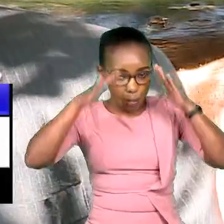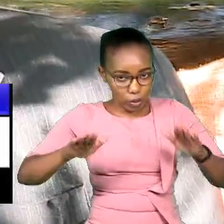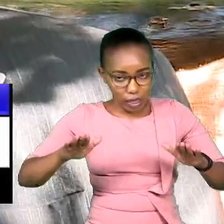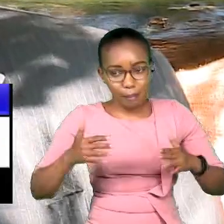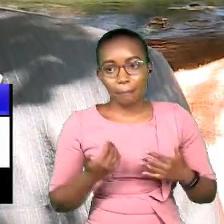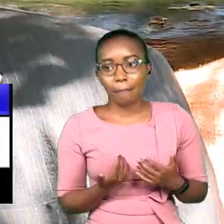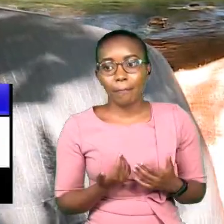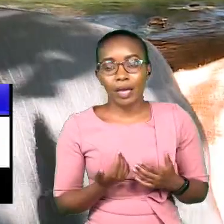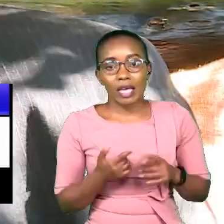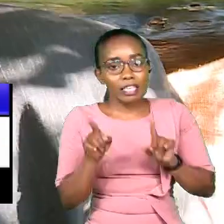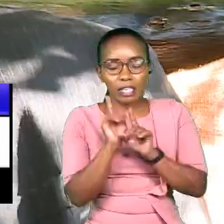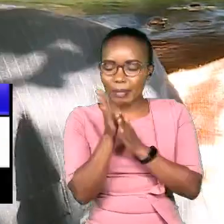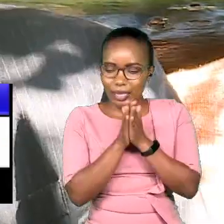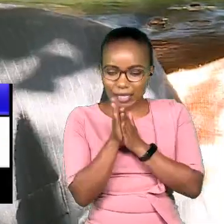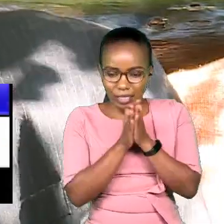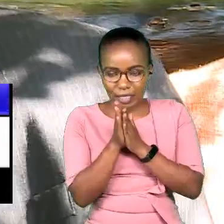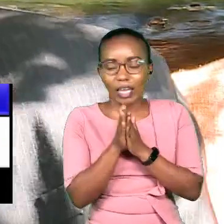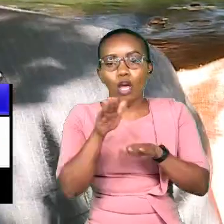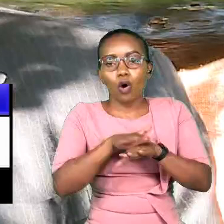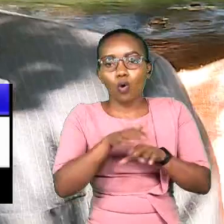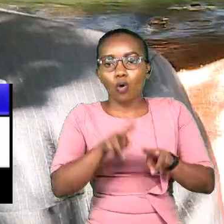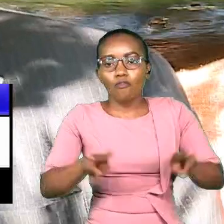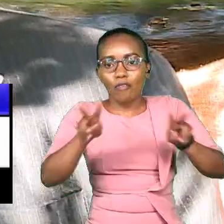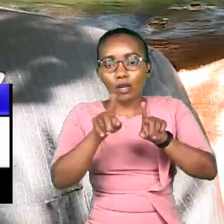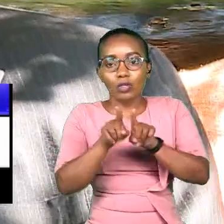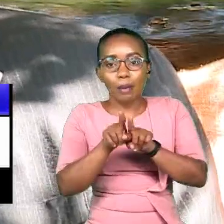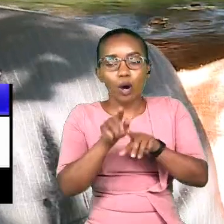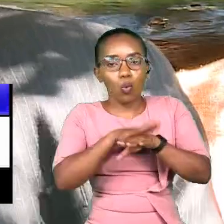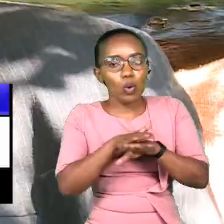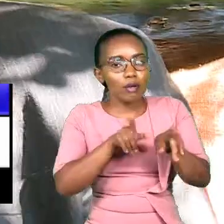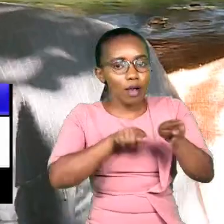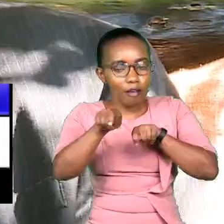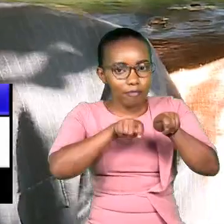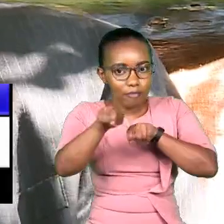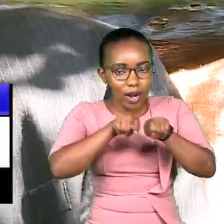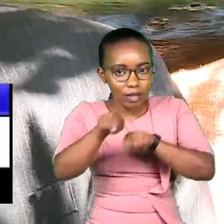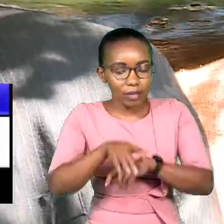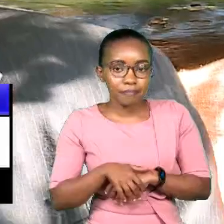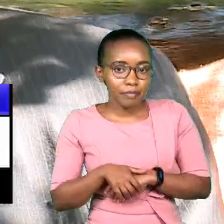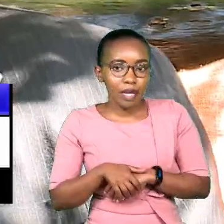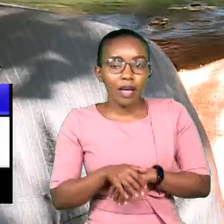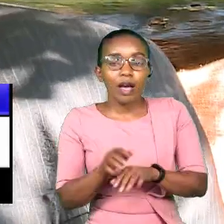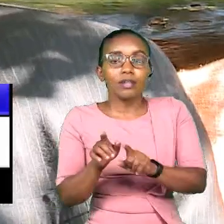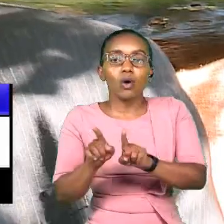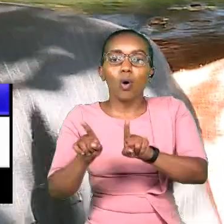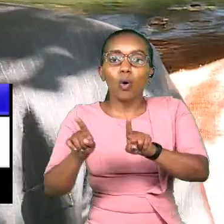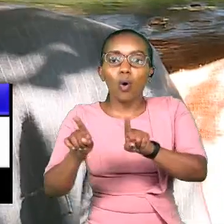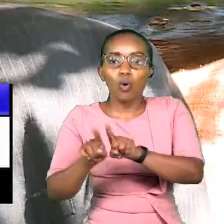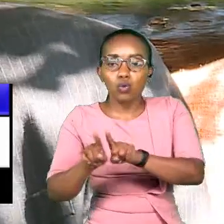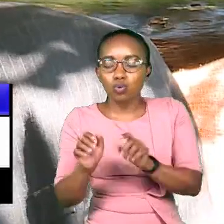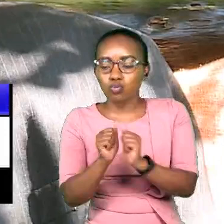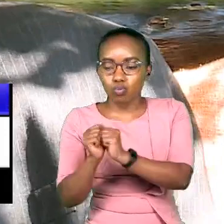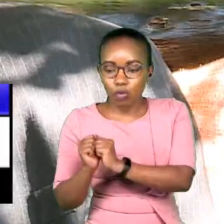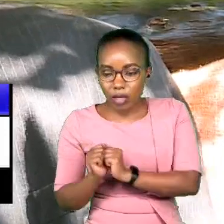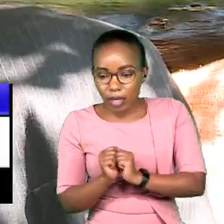that are also interested in good values and good governance. And my constituency also, brings